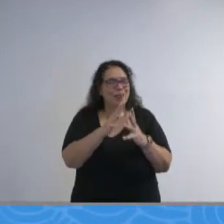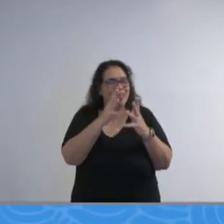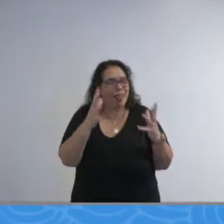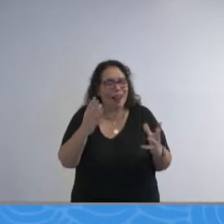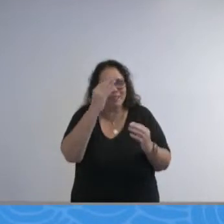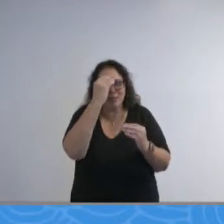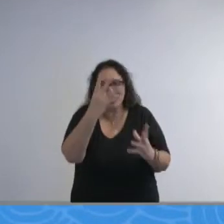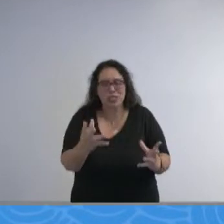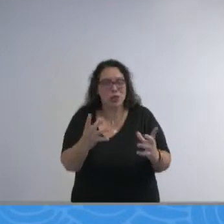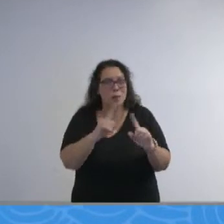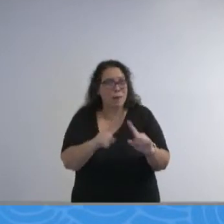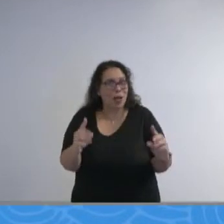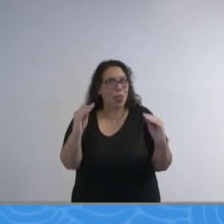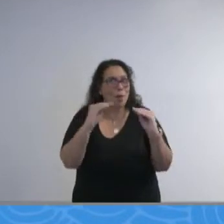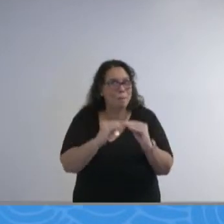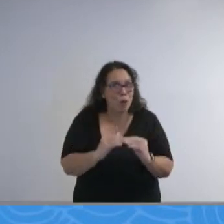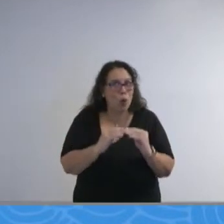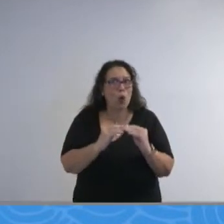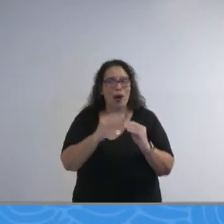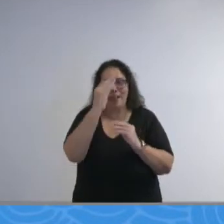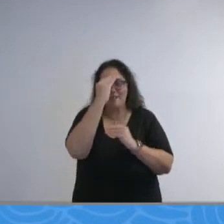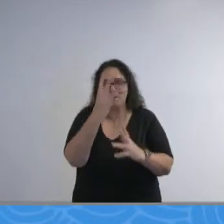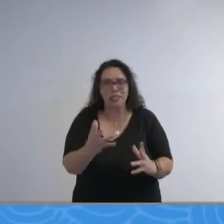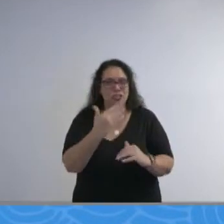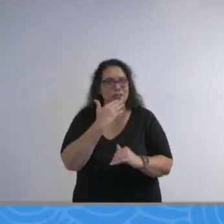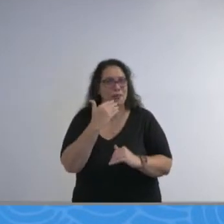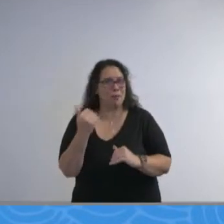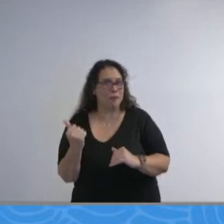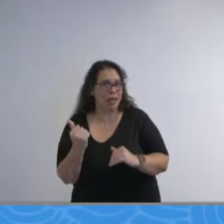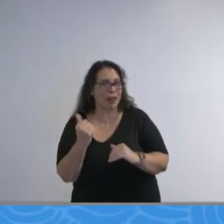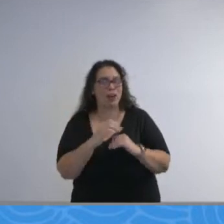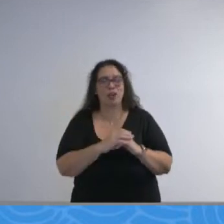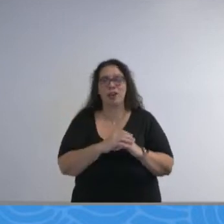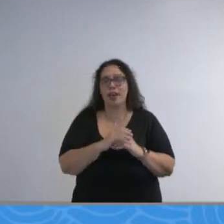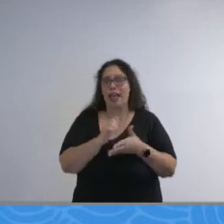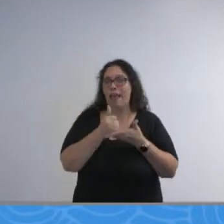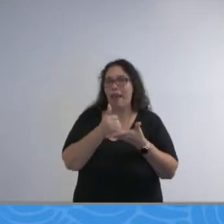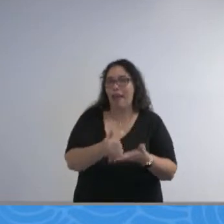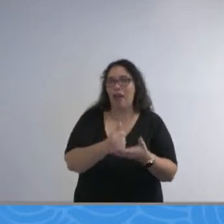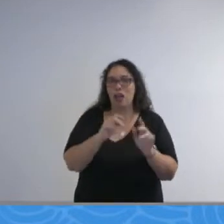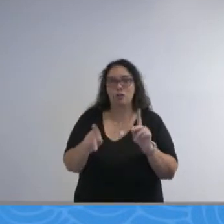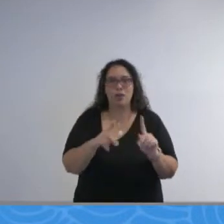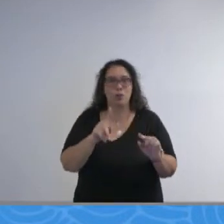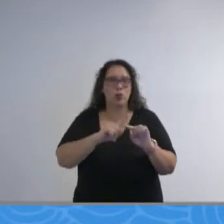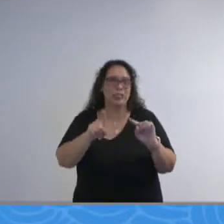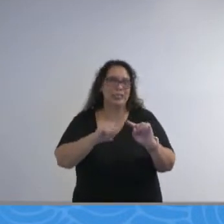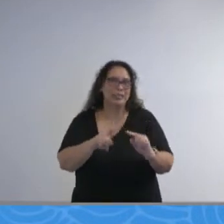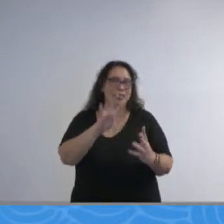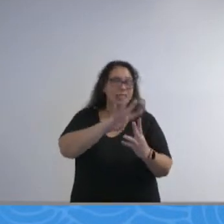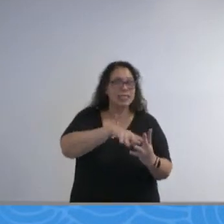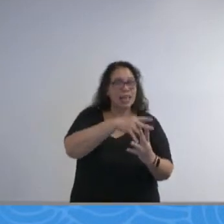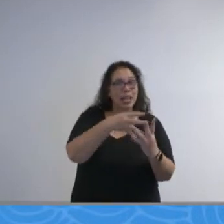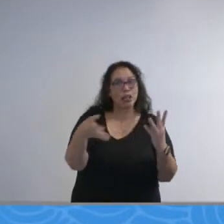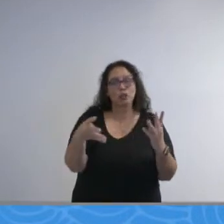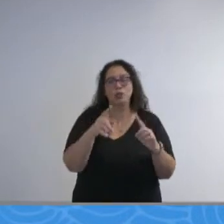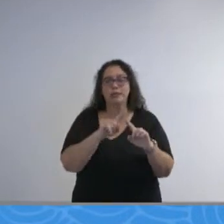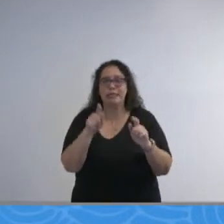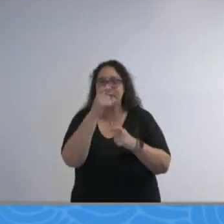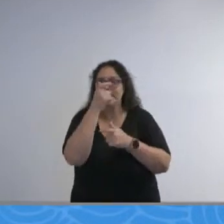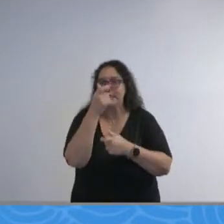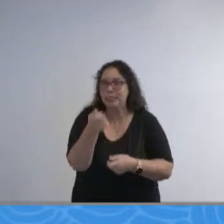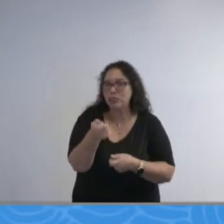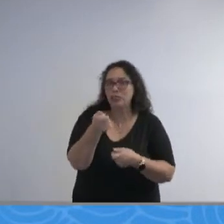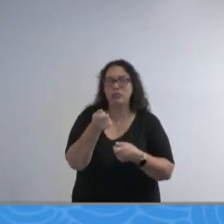the more we have for everybody, the better. And that can, help out with people who have different schedules, different